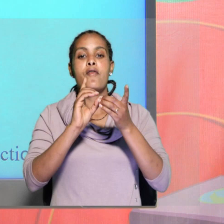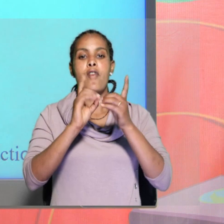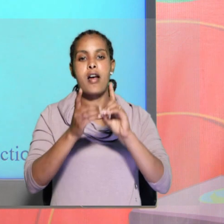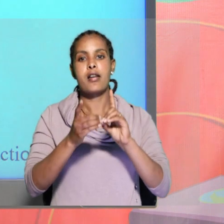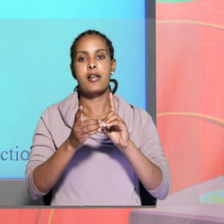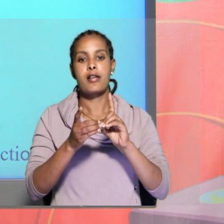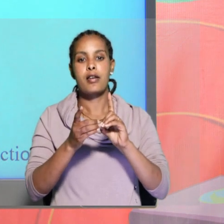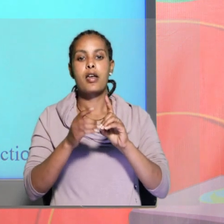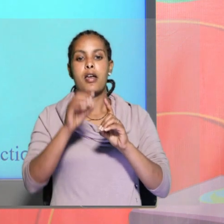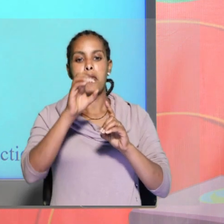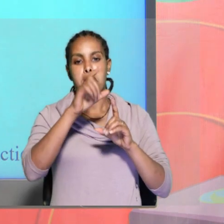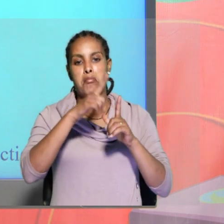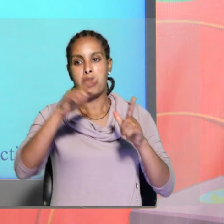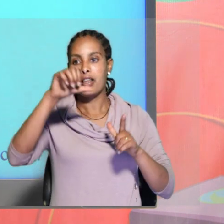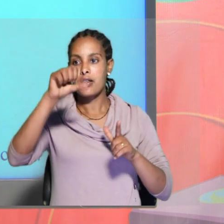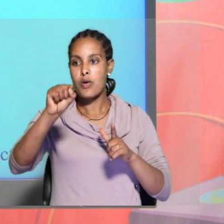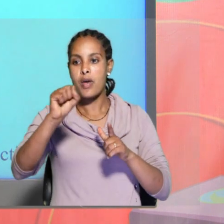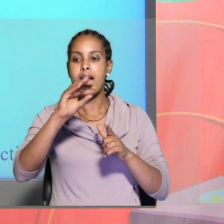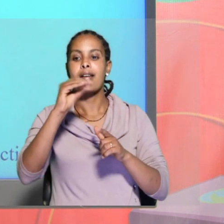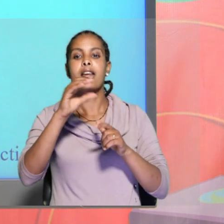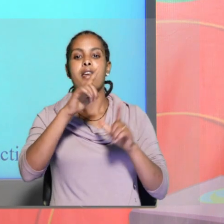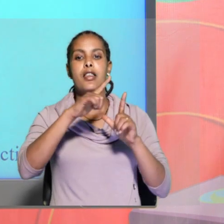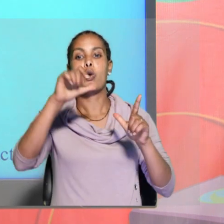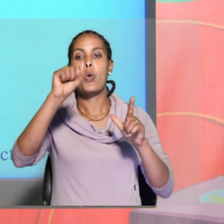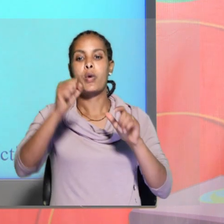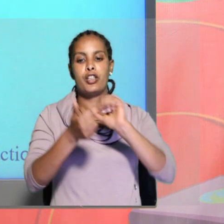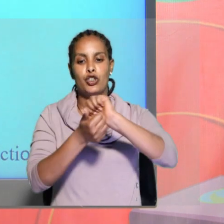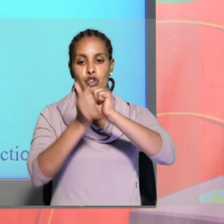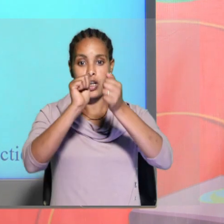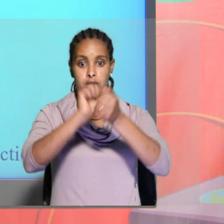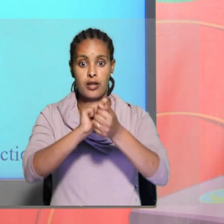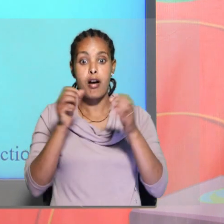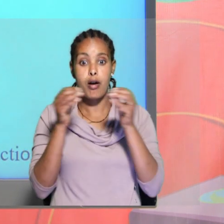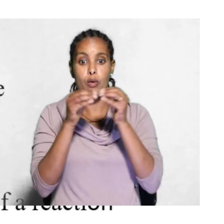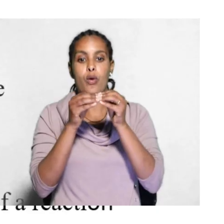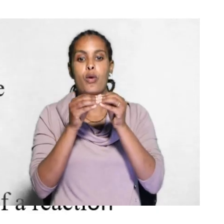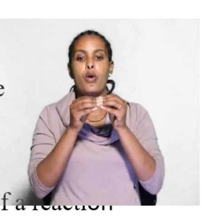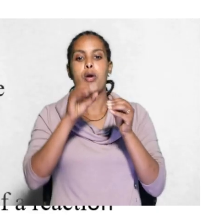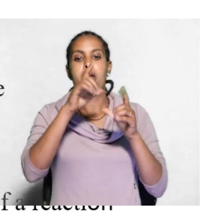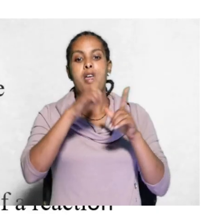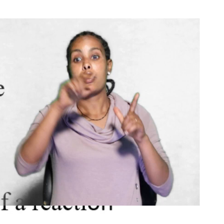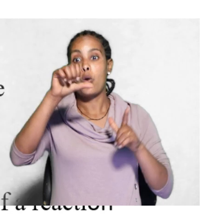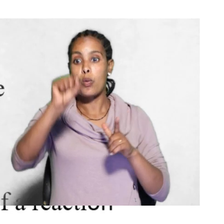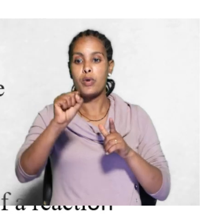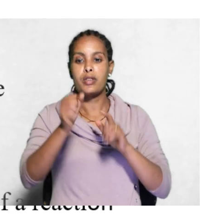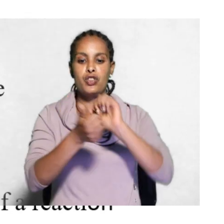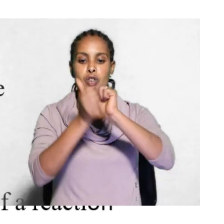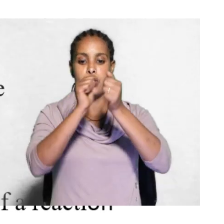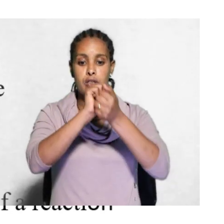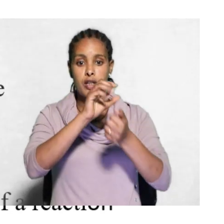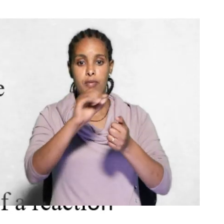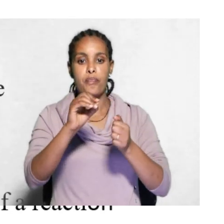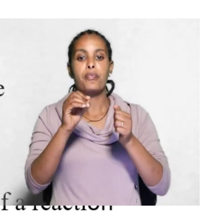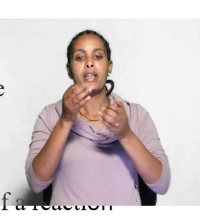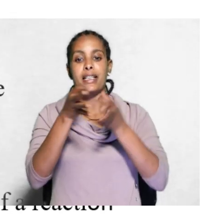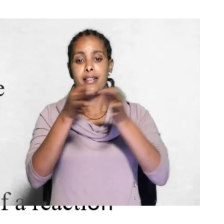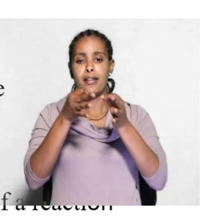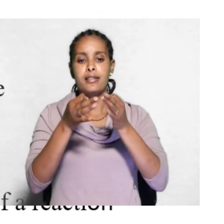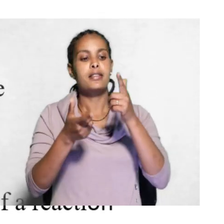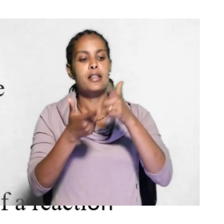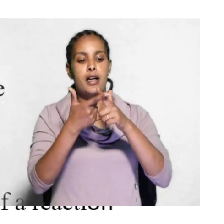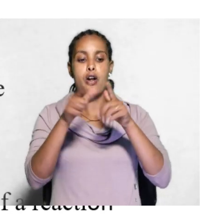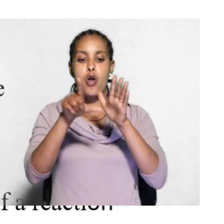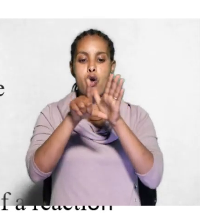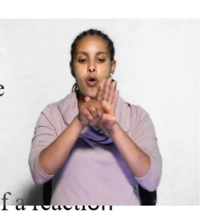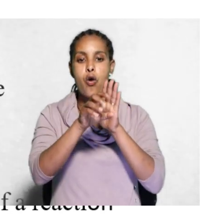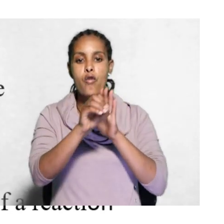define entropy and entropy change, calculates entropy change, states the second